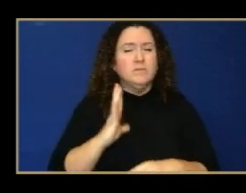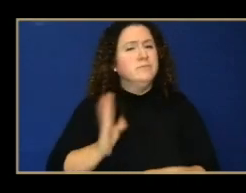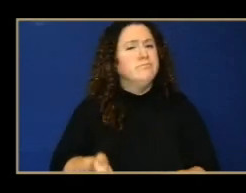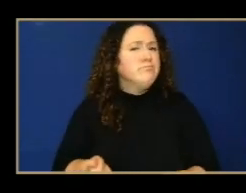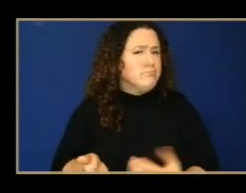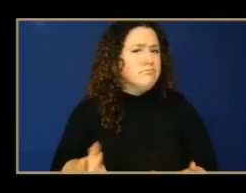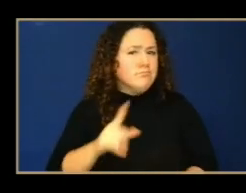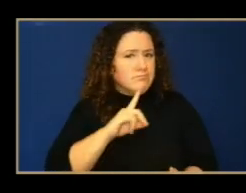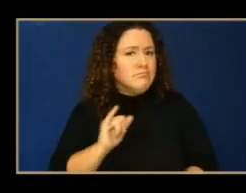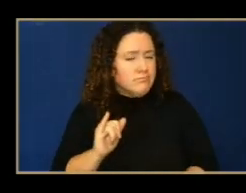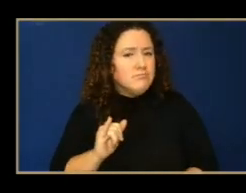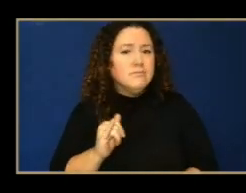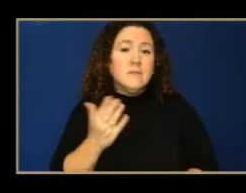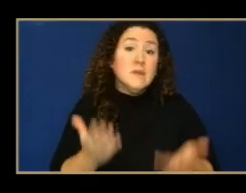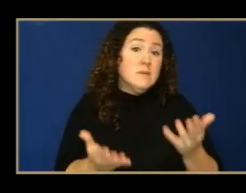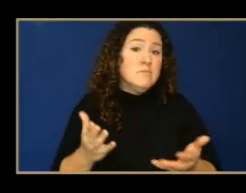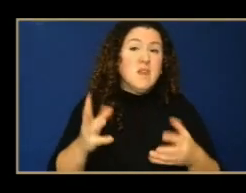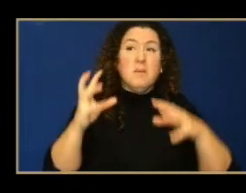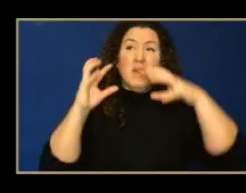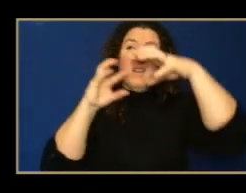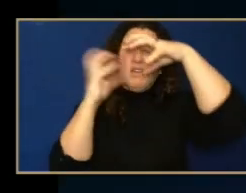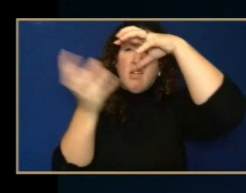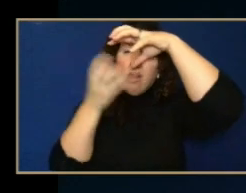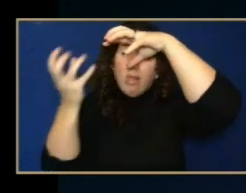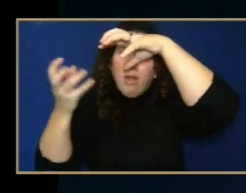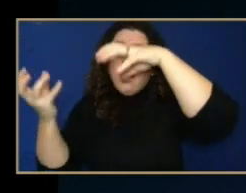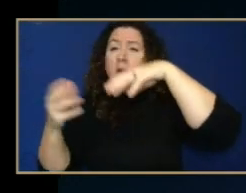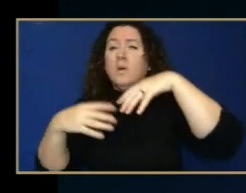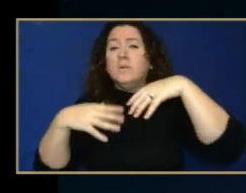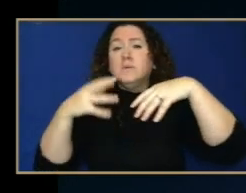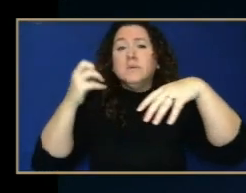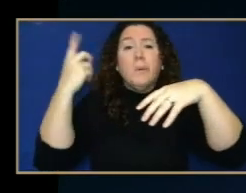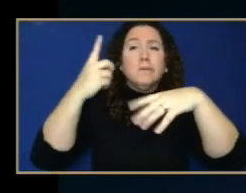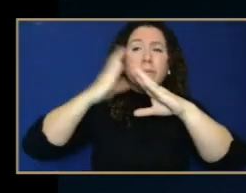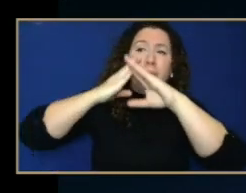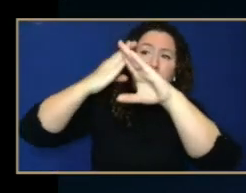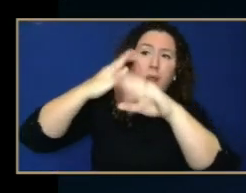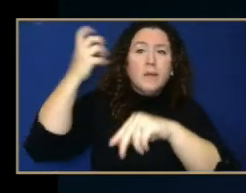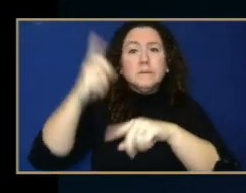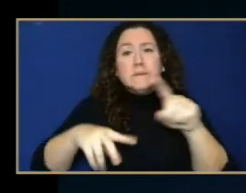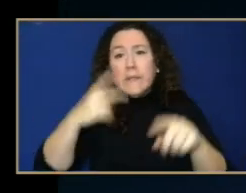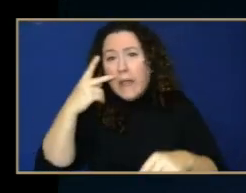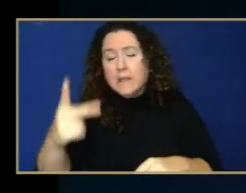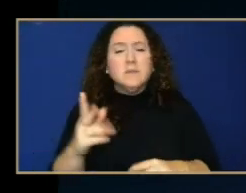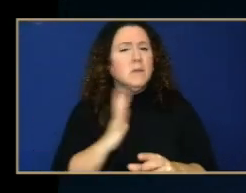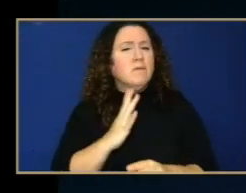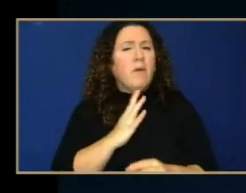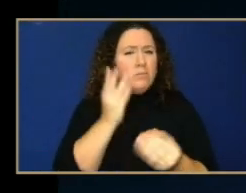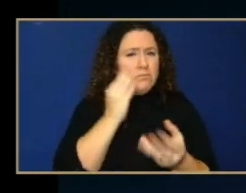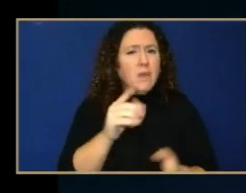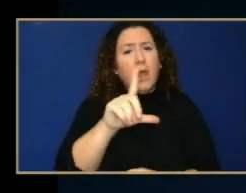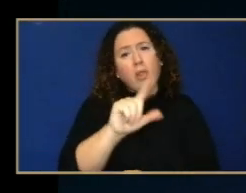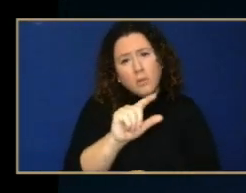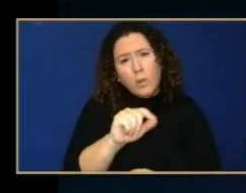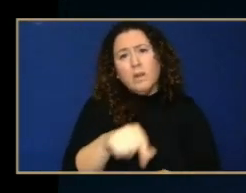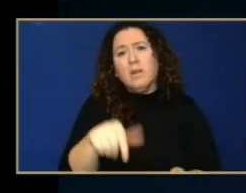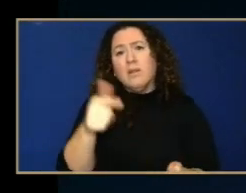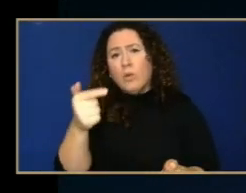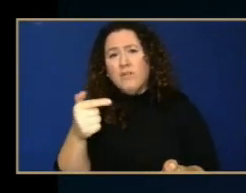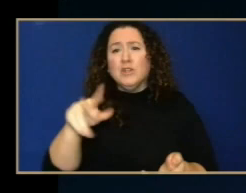not be able to see it for any number of reasons on the 21st. That's okay. Go out on the day before, the day after, and so forth. Because this conjunction, it's